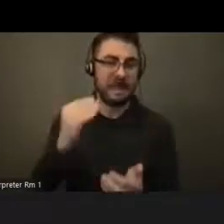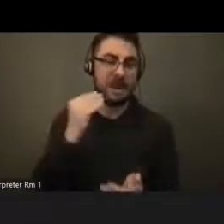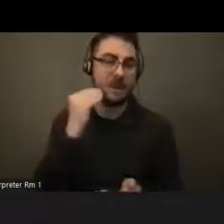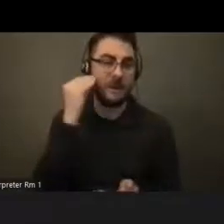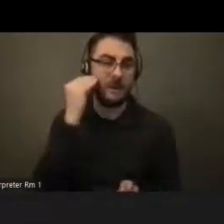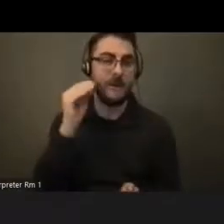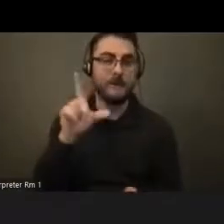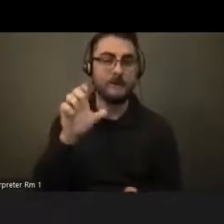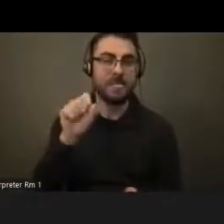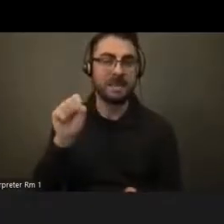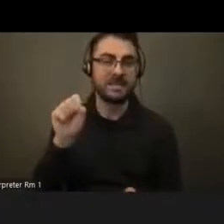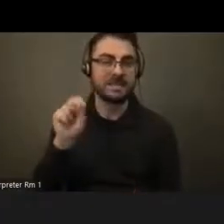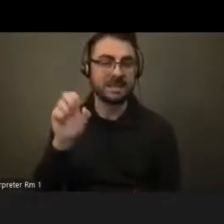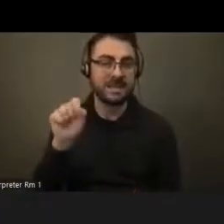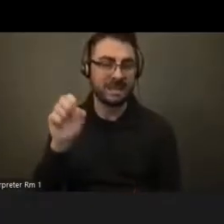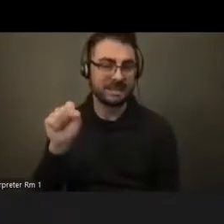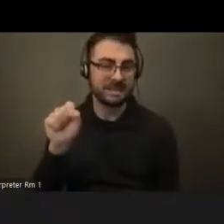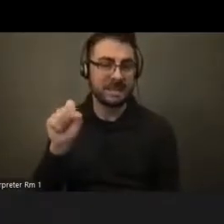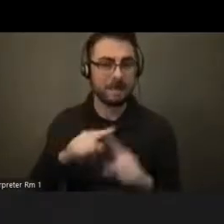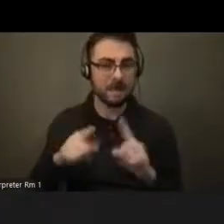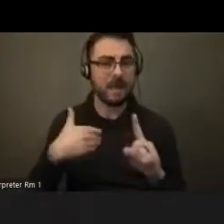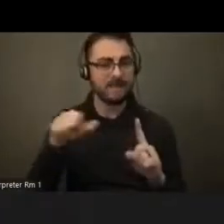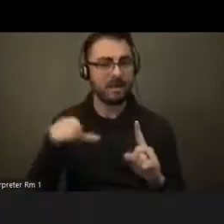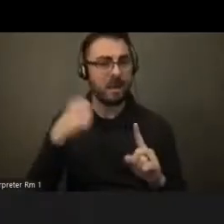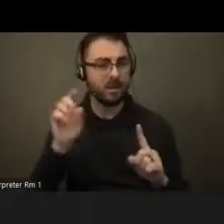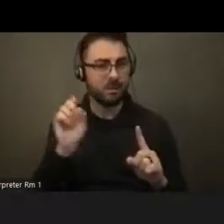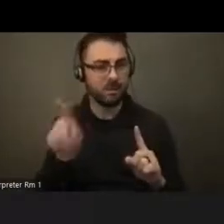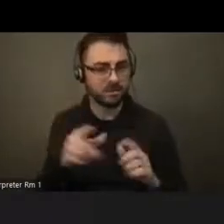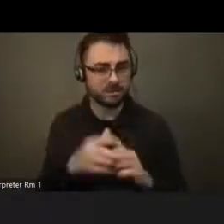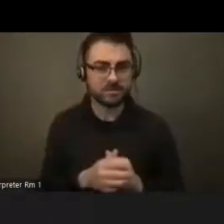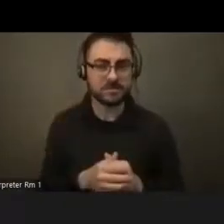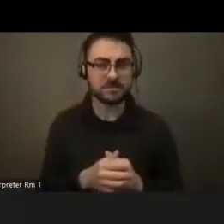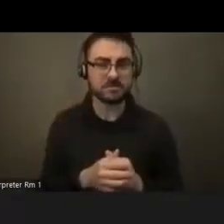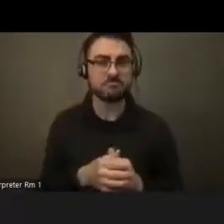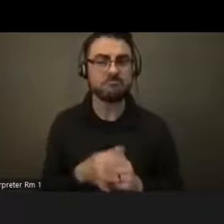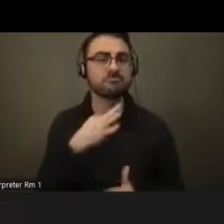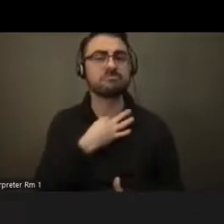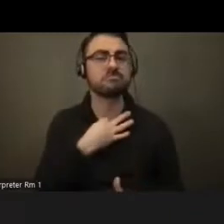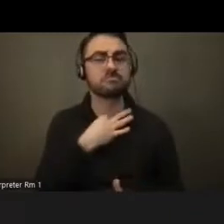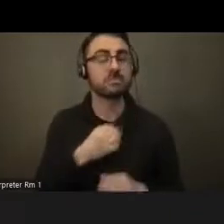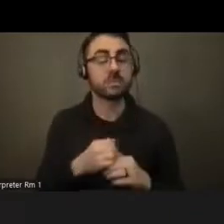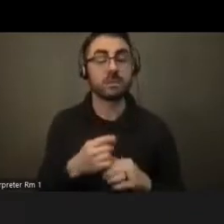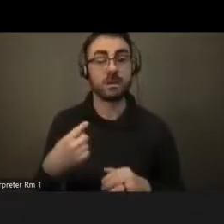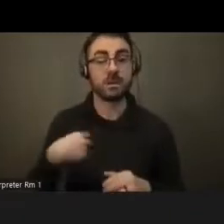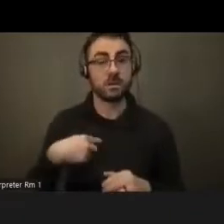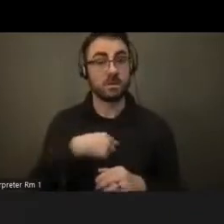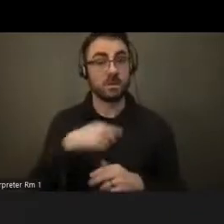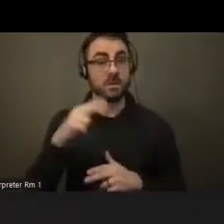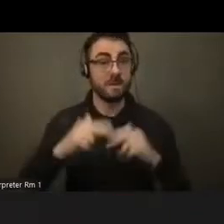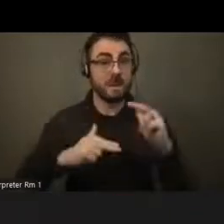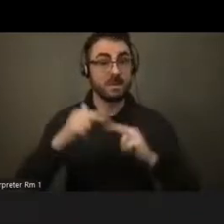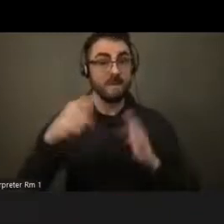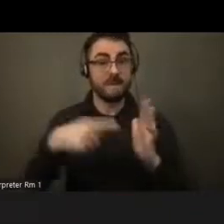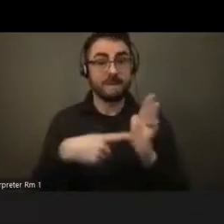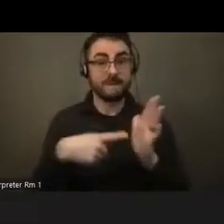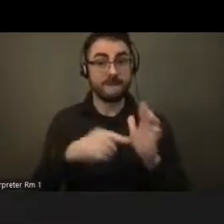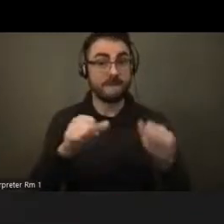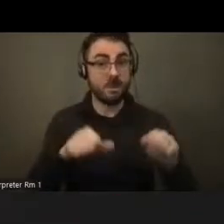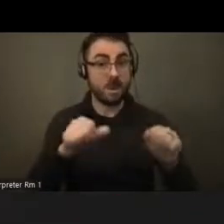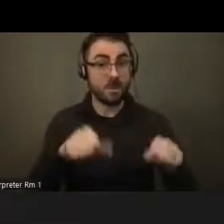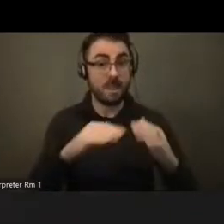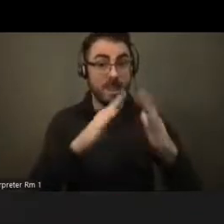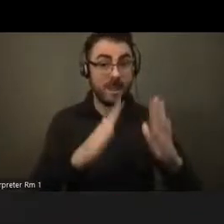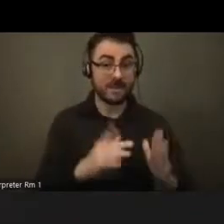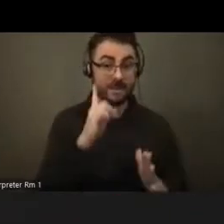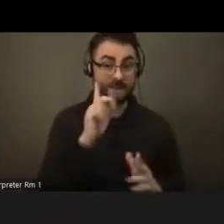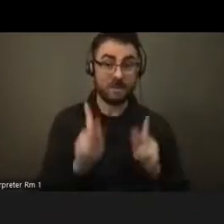actually this was another question. Are we building affordable housing for the people who are here now that